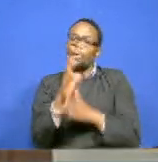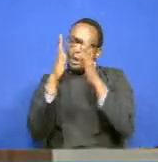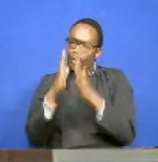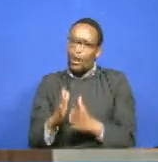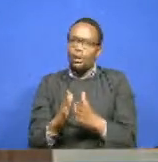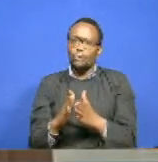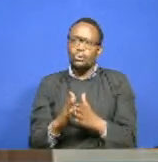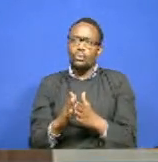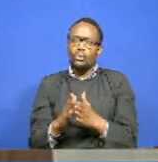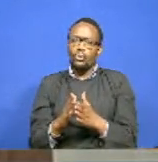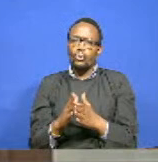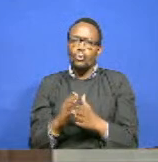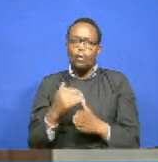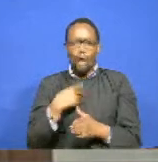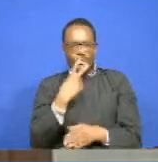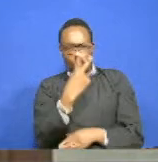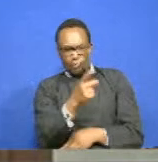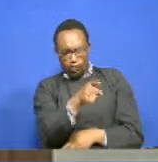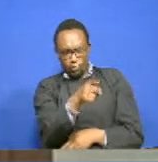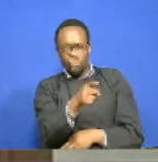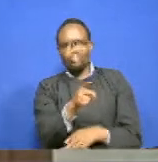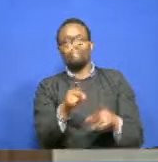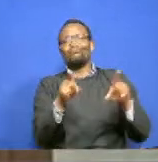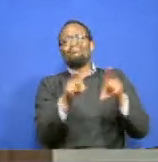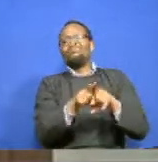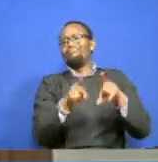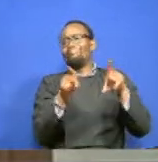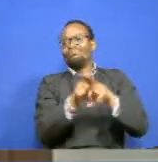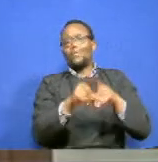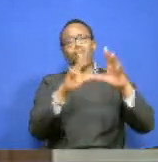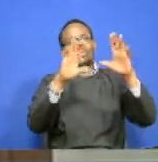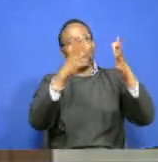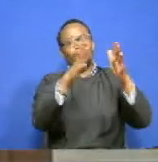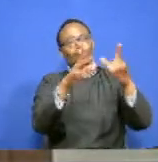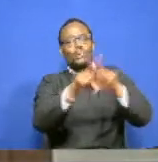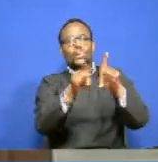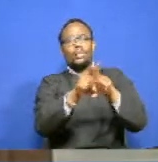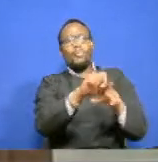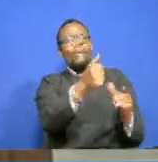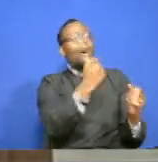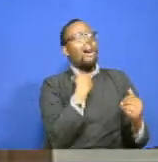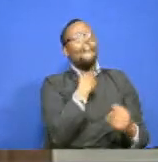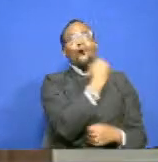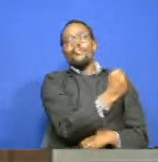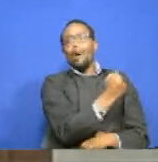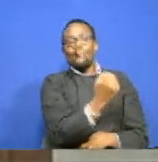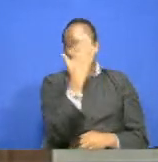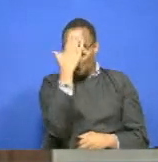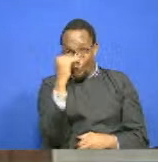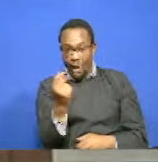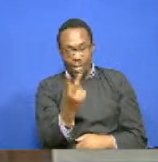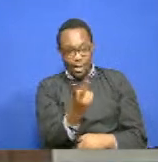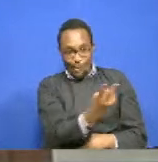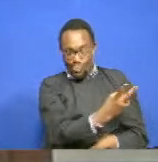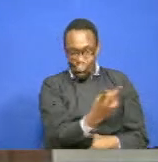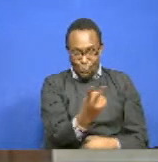produced two more is equally praised as the one who produced five more, because the talents were more.